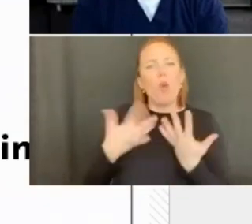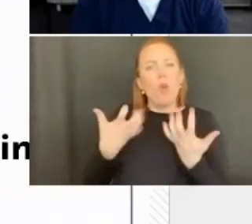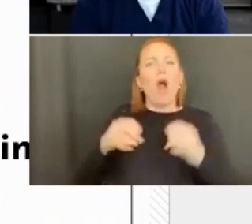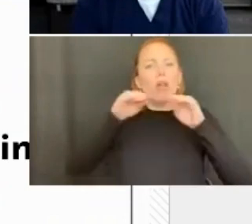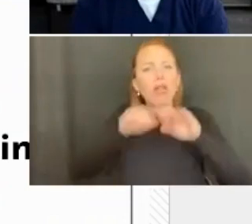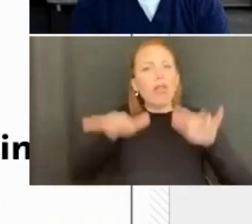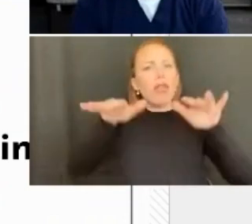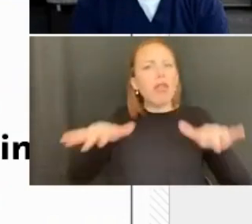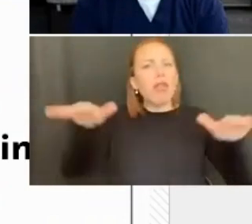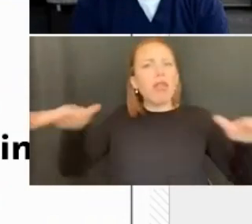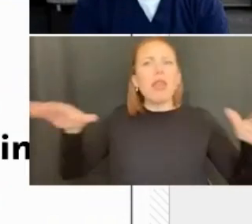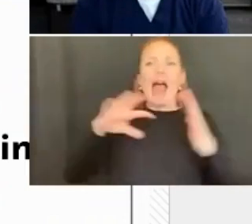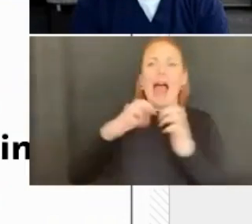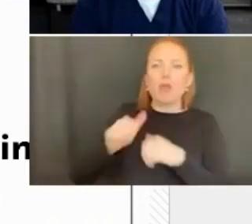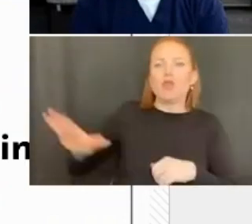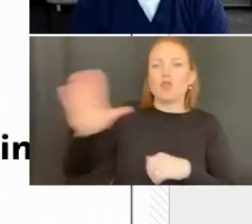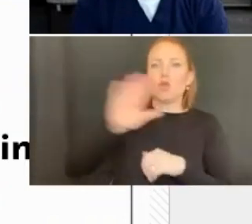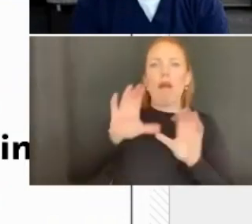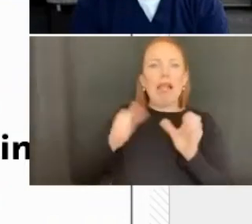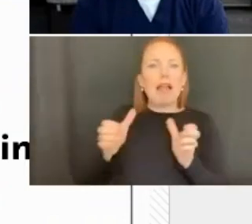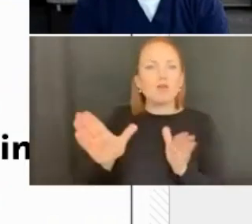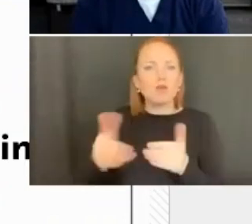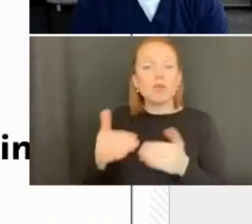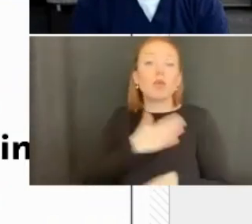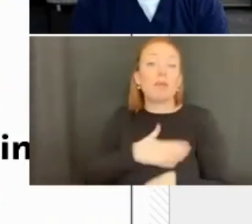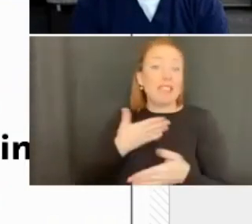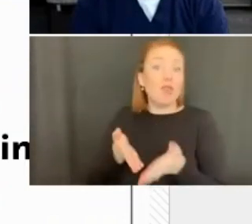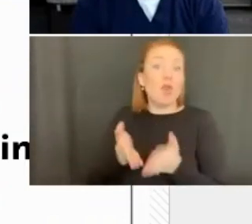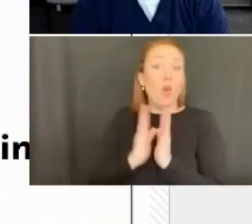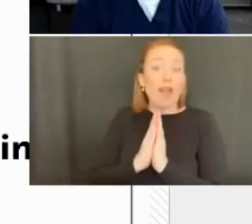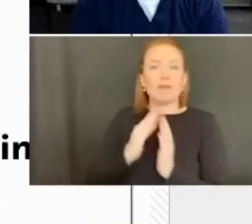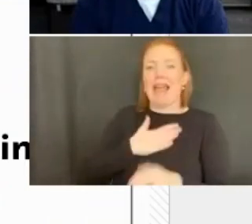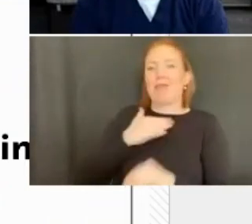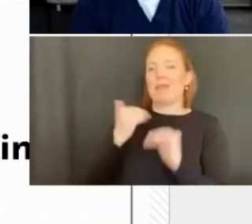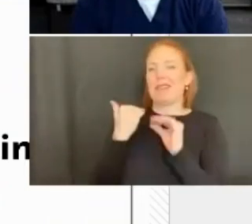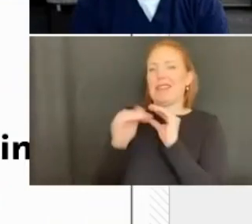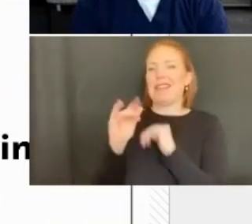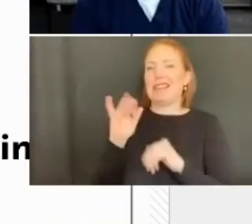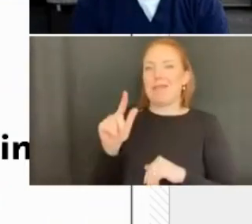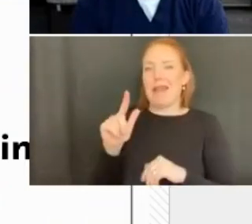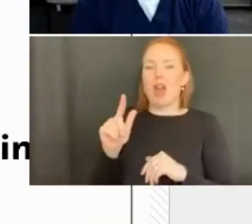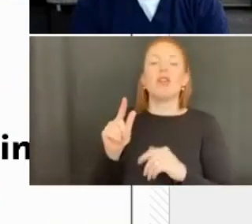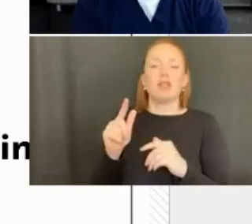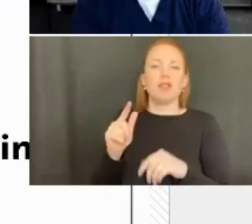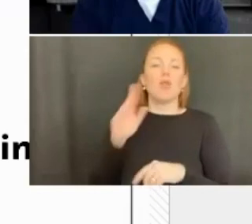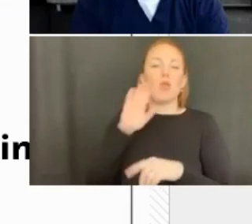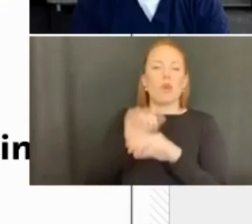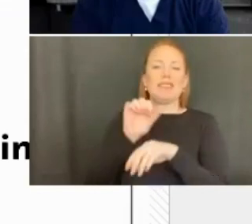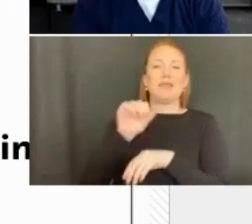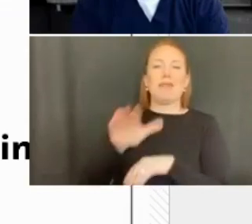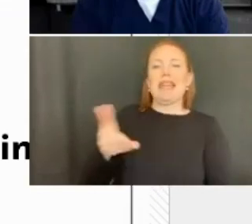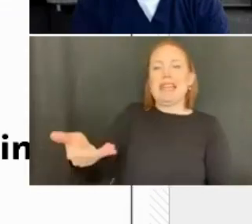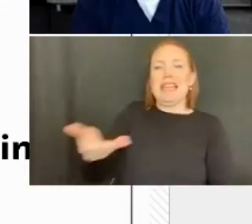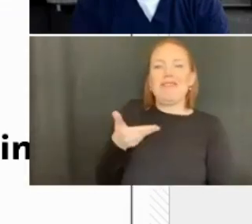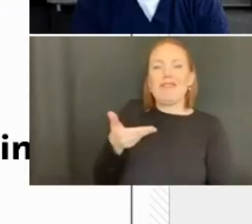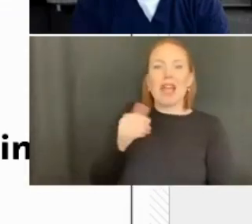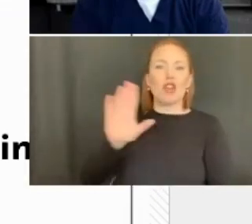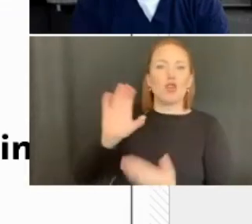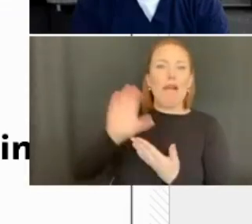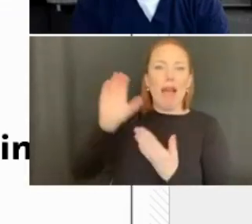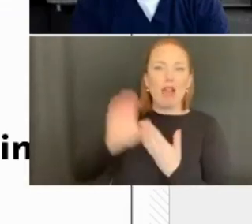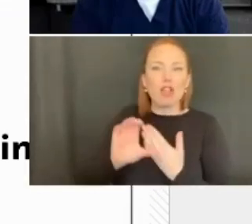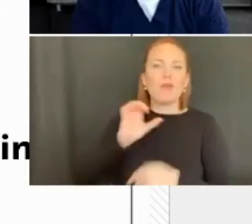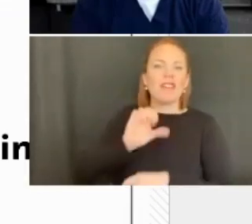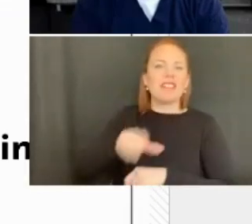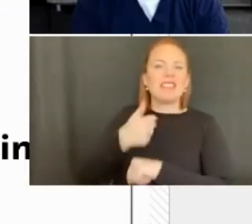please request it if you don't have it, and we will be in touch shortly with an invite on your calendar, which you can adjust with us so